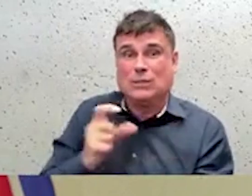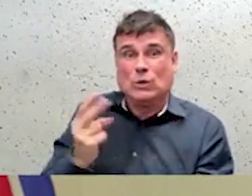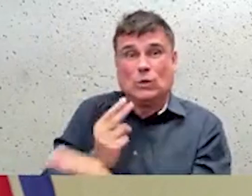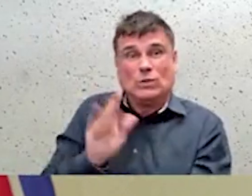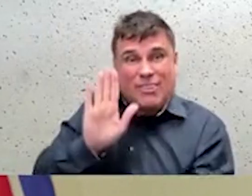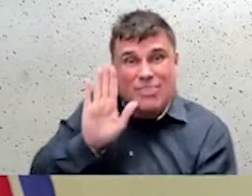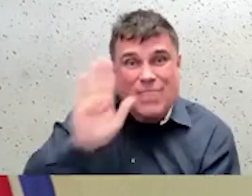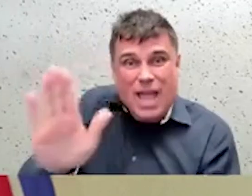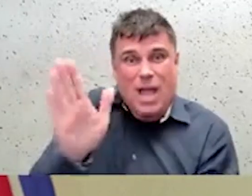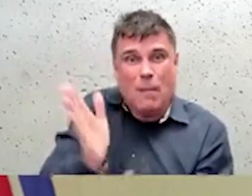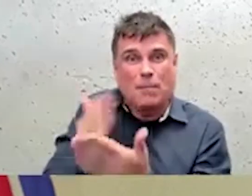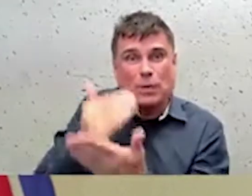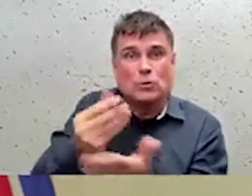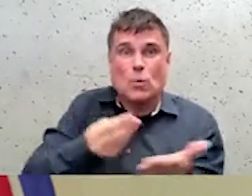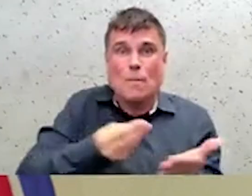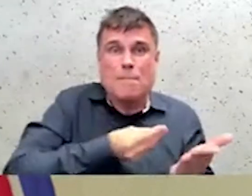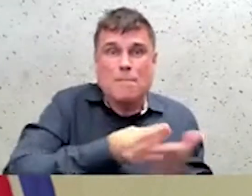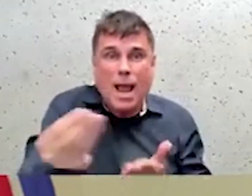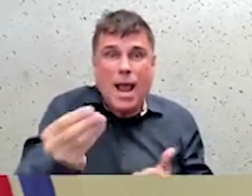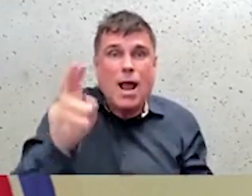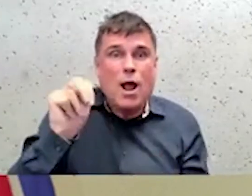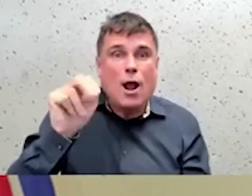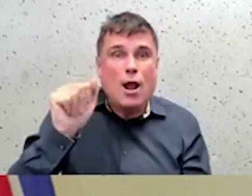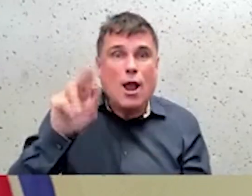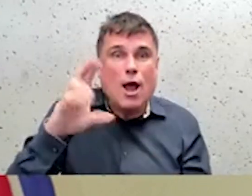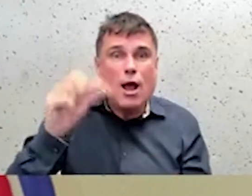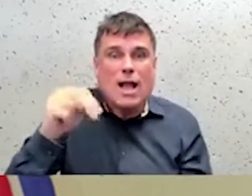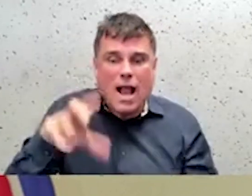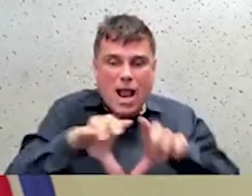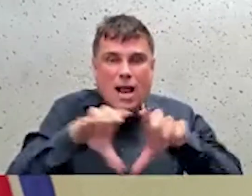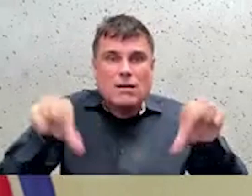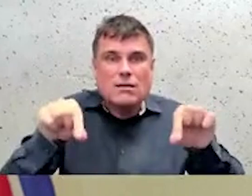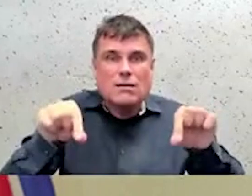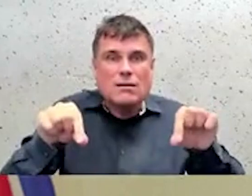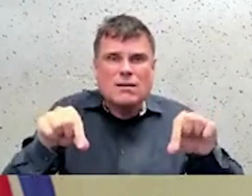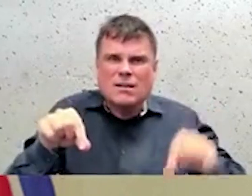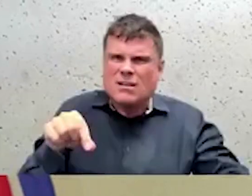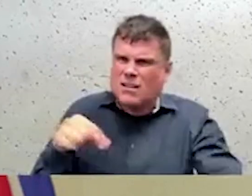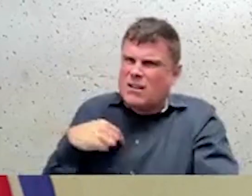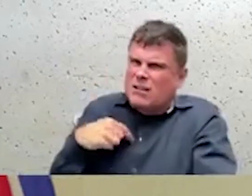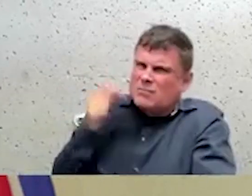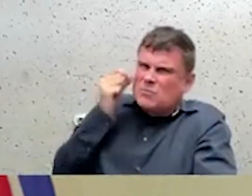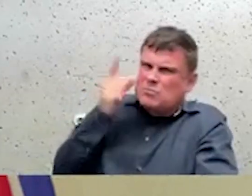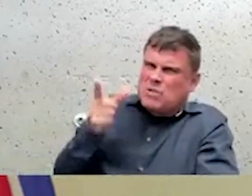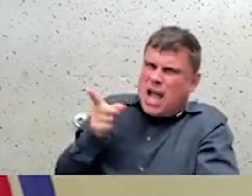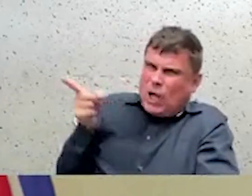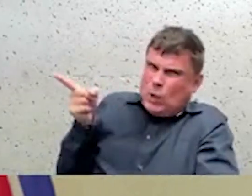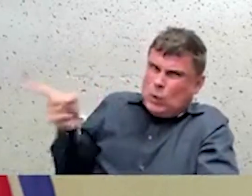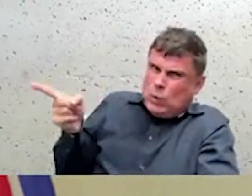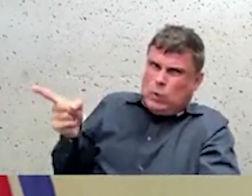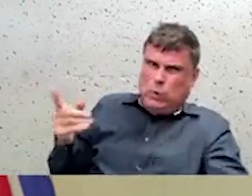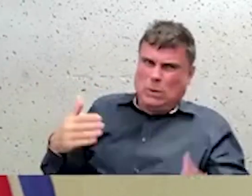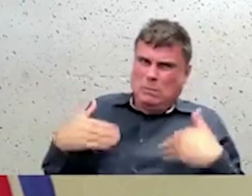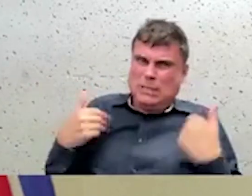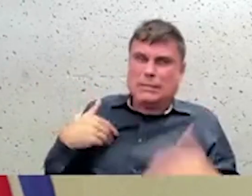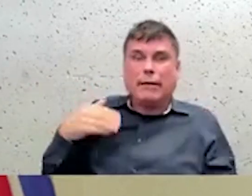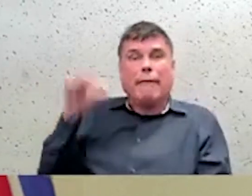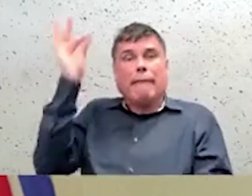or surprised that the ministry has, not really responded to this until today when the media started asking